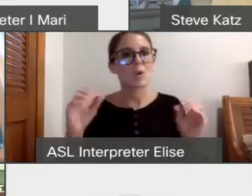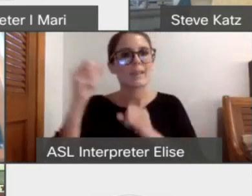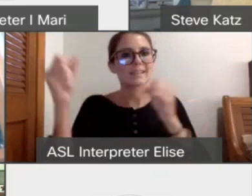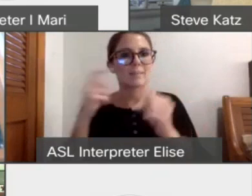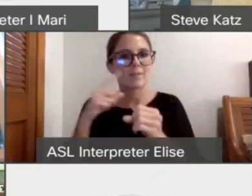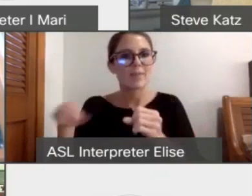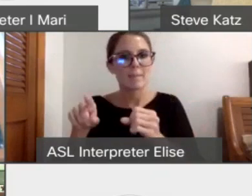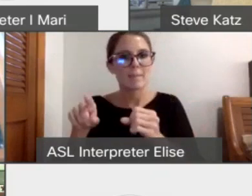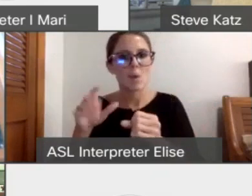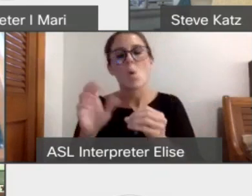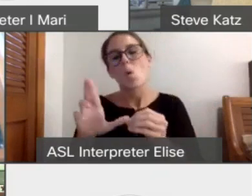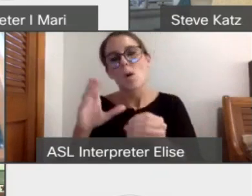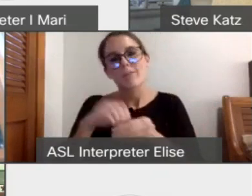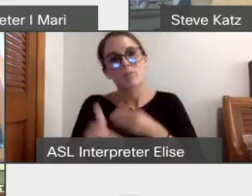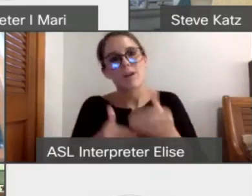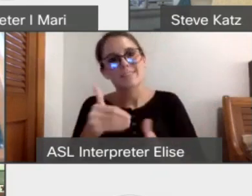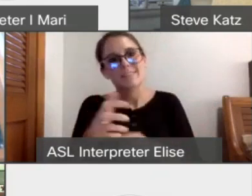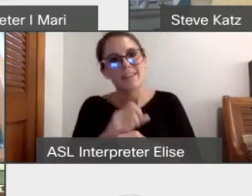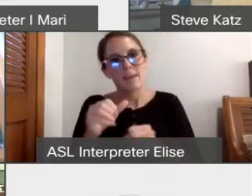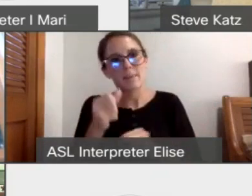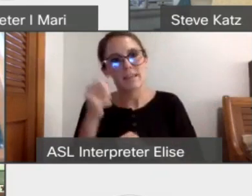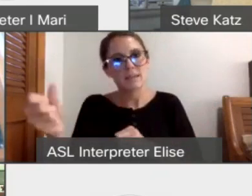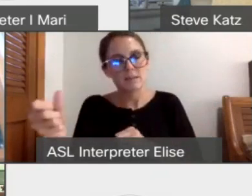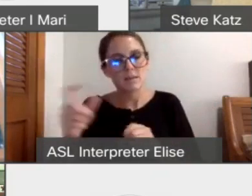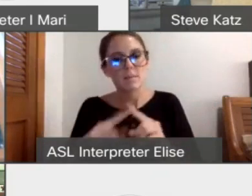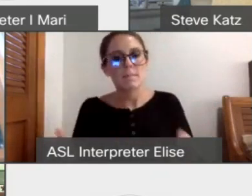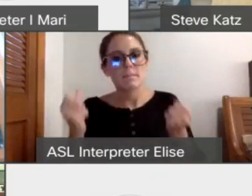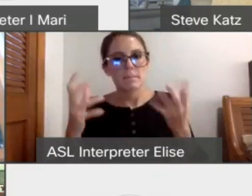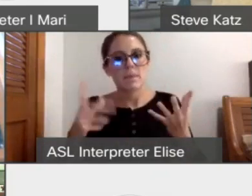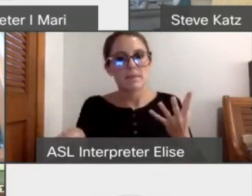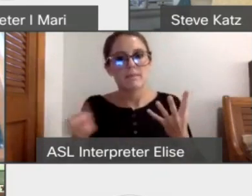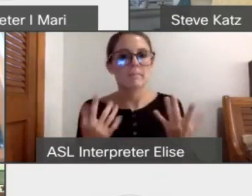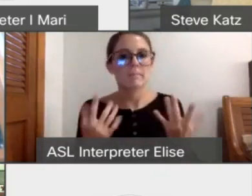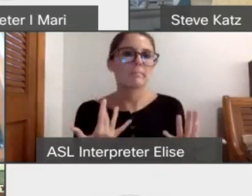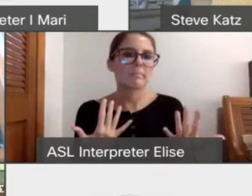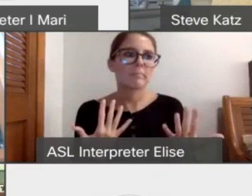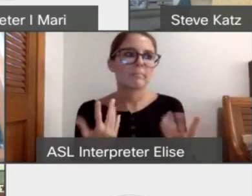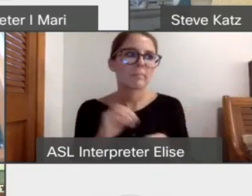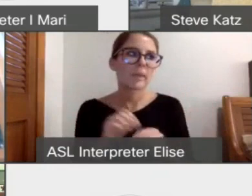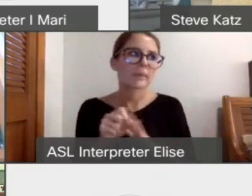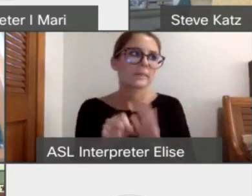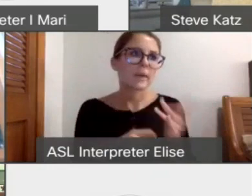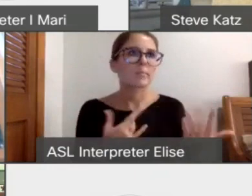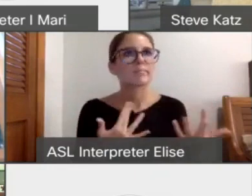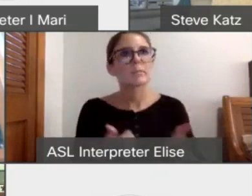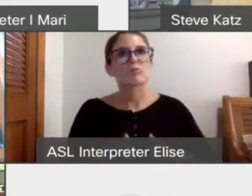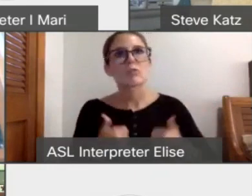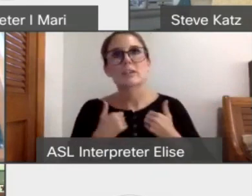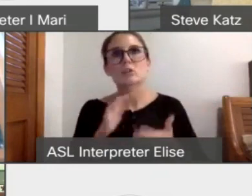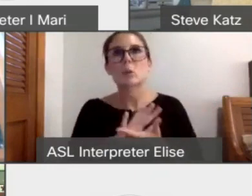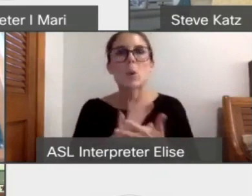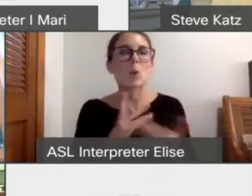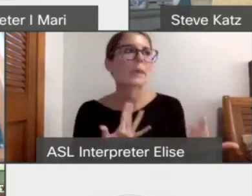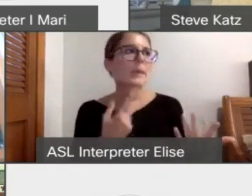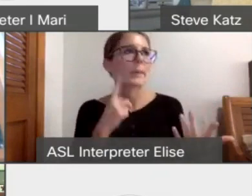or they're in the process of getting a placement. But there's a large number of folks who are sitting inside the state at residential schools who don't have